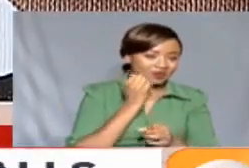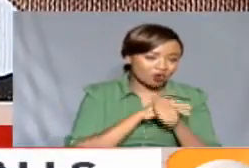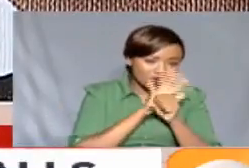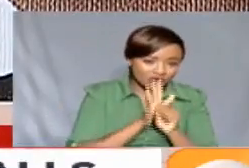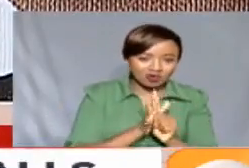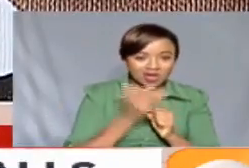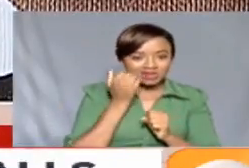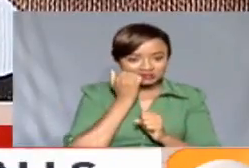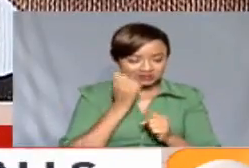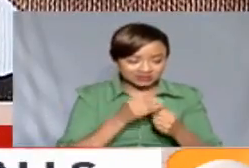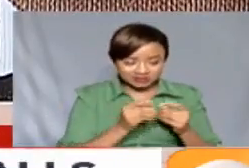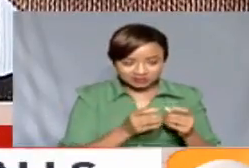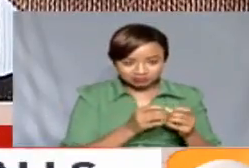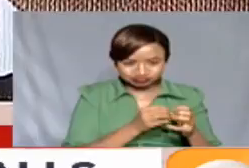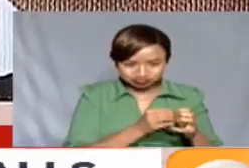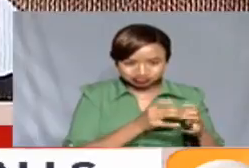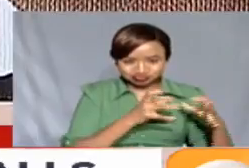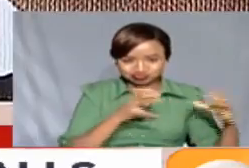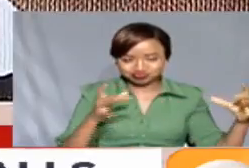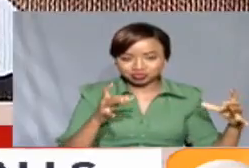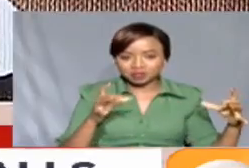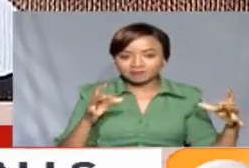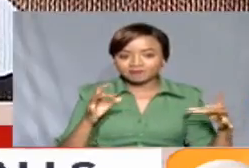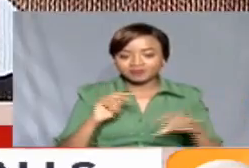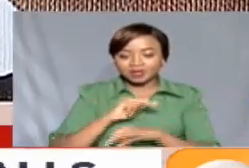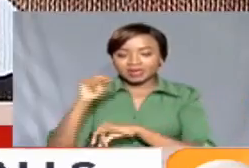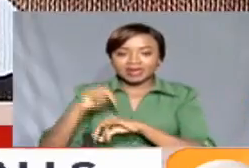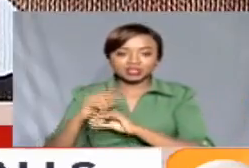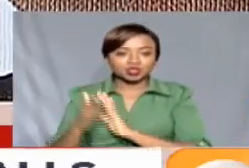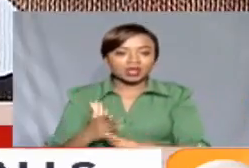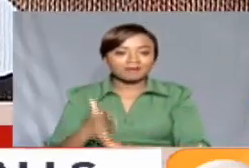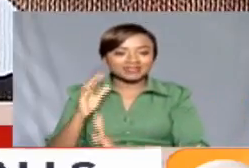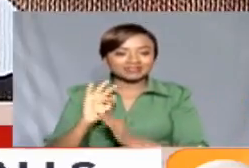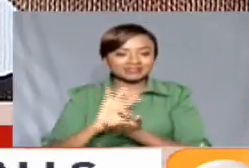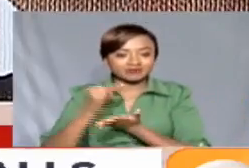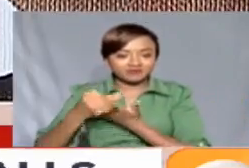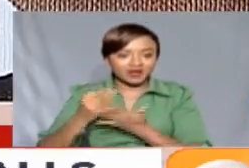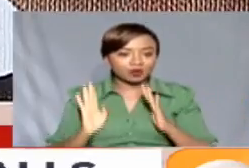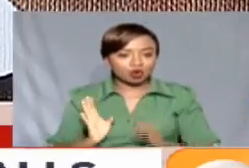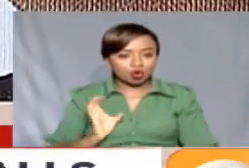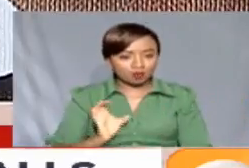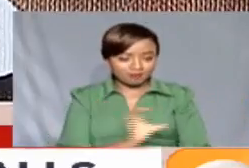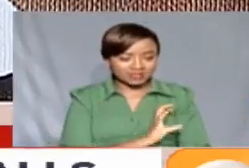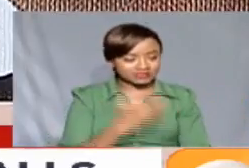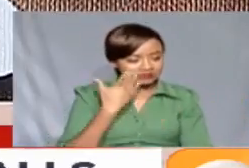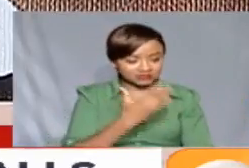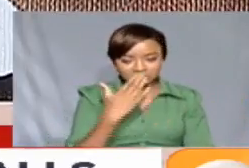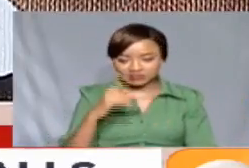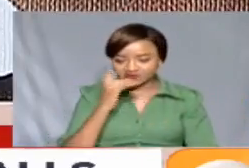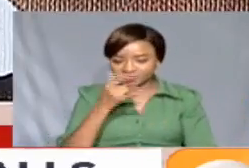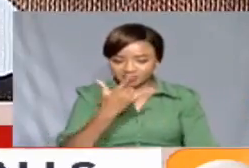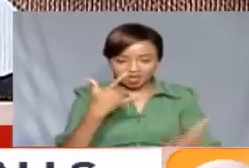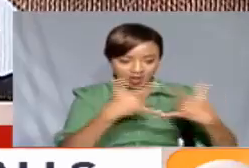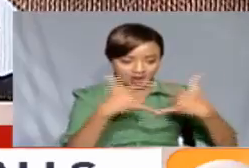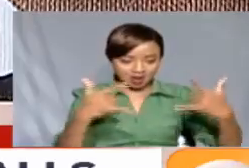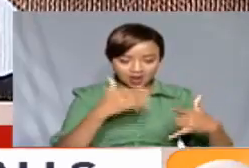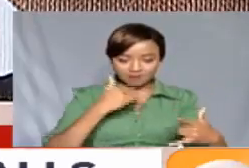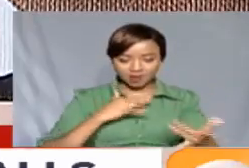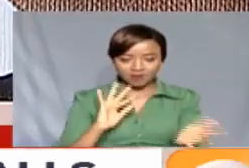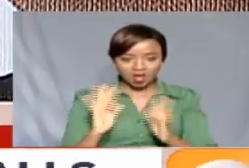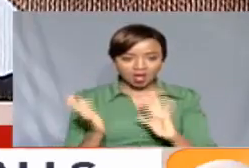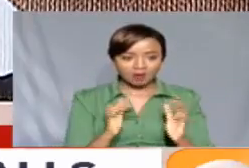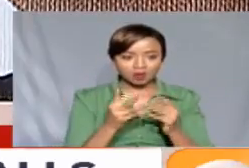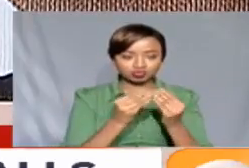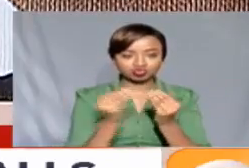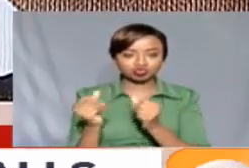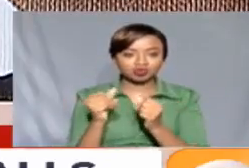to further restrictions. The National Emergency Fund Committee has already started identifying gaps in the battle against the virus that